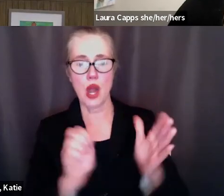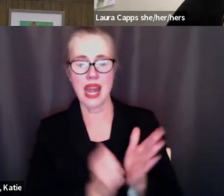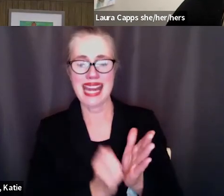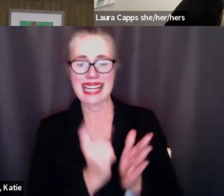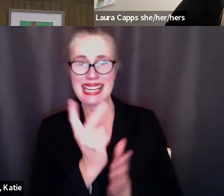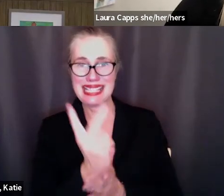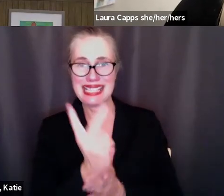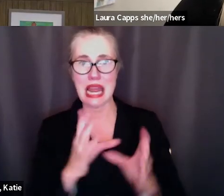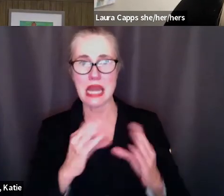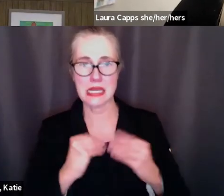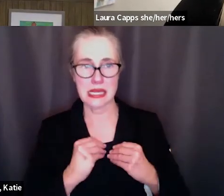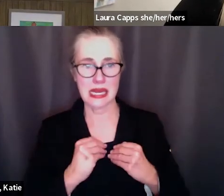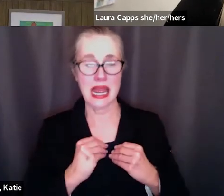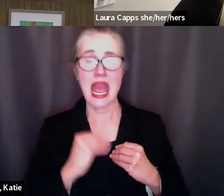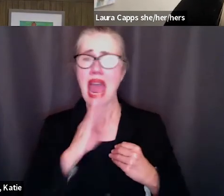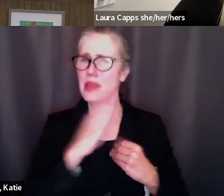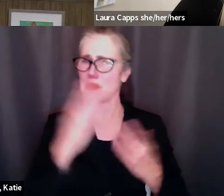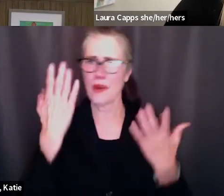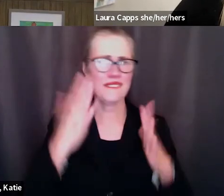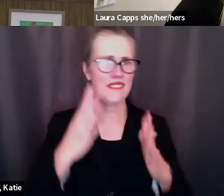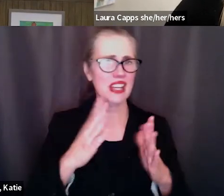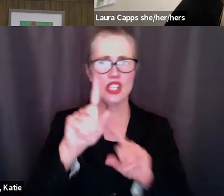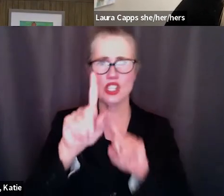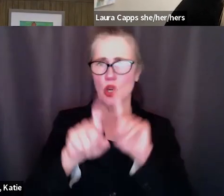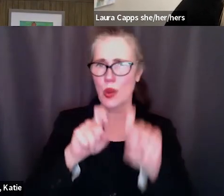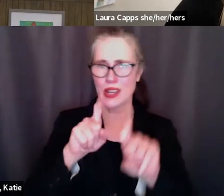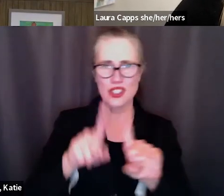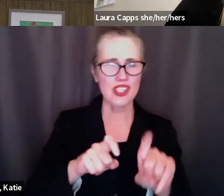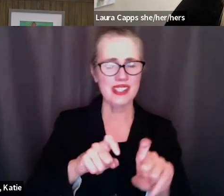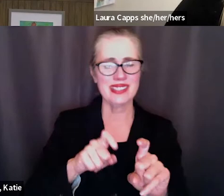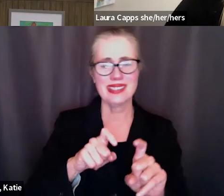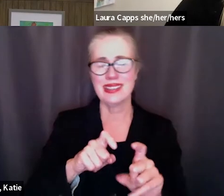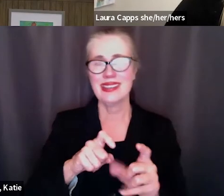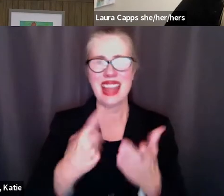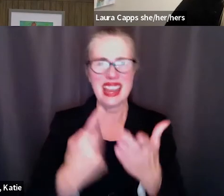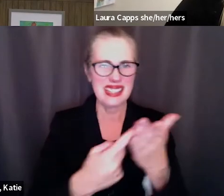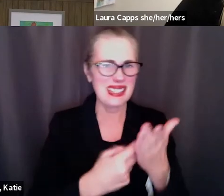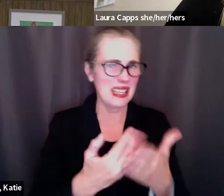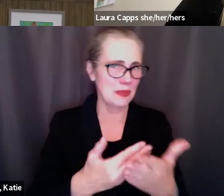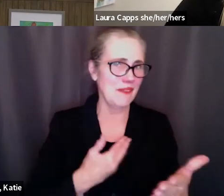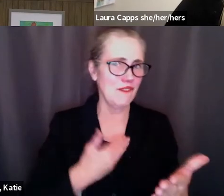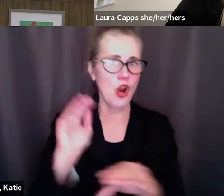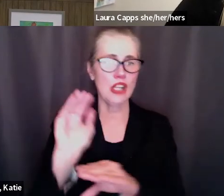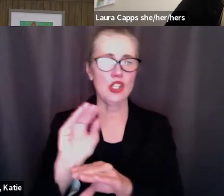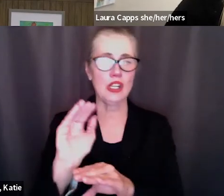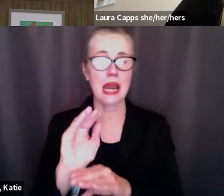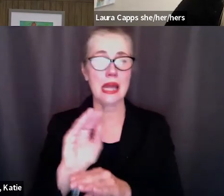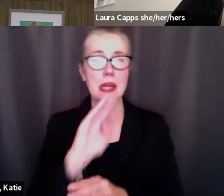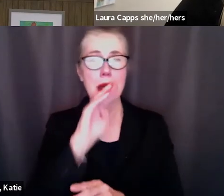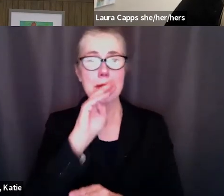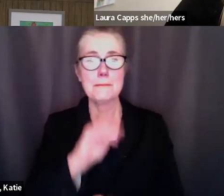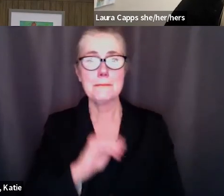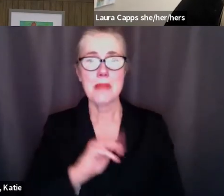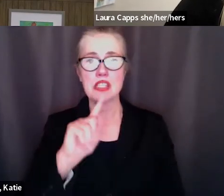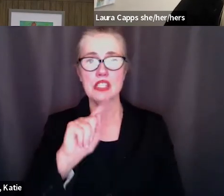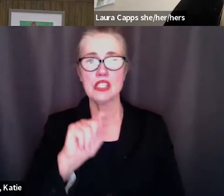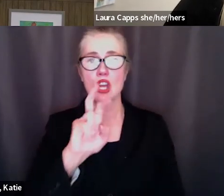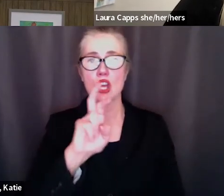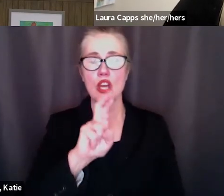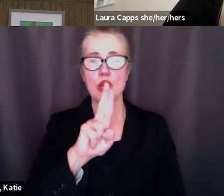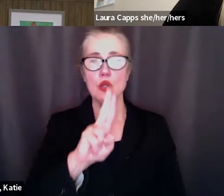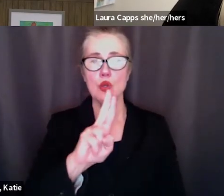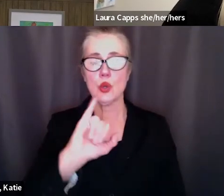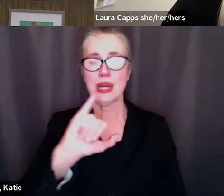consider and ask questions about these items before tonight ms trujillo do we have any public comments on the consent